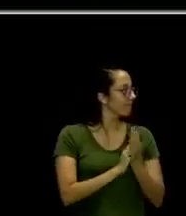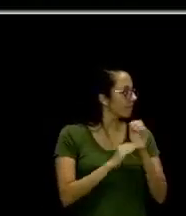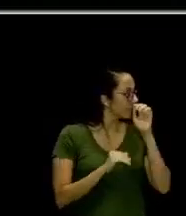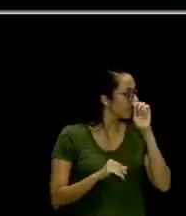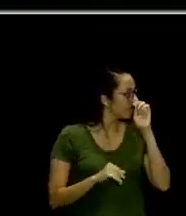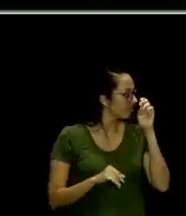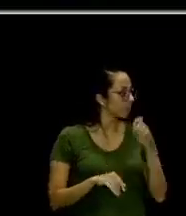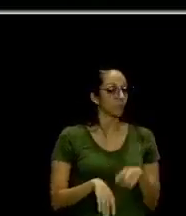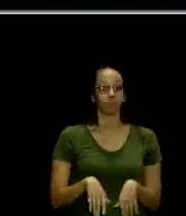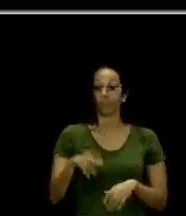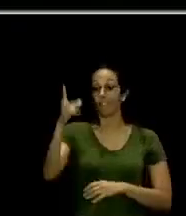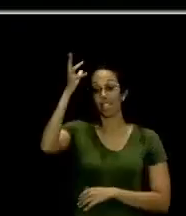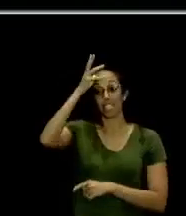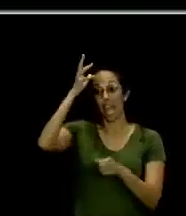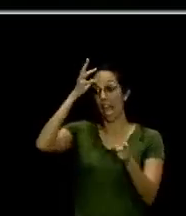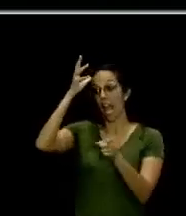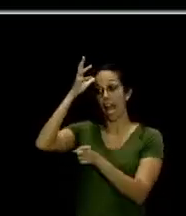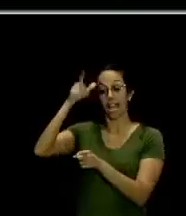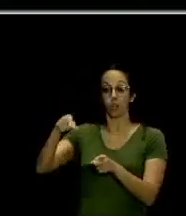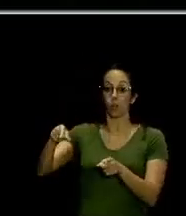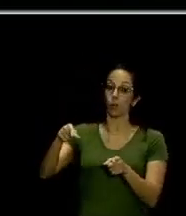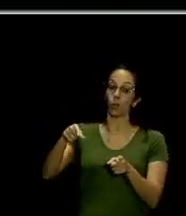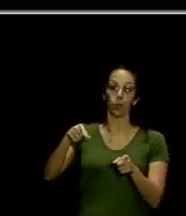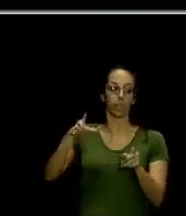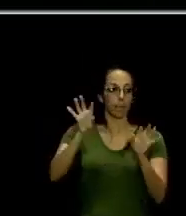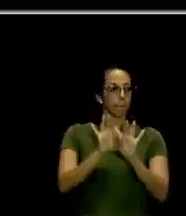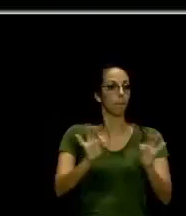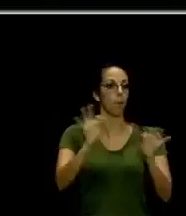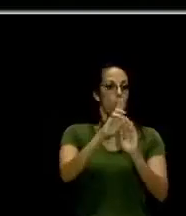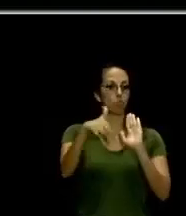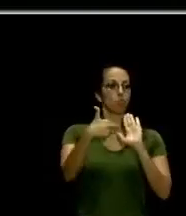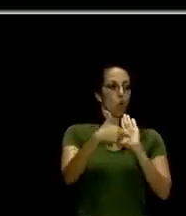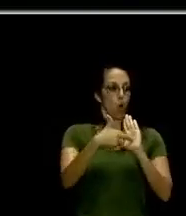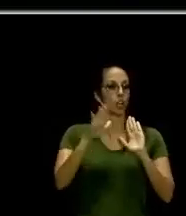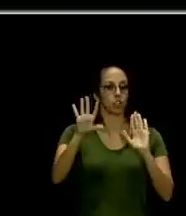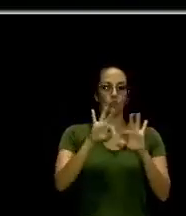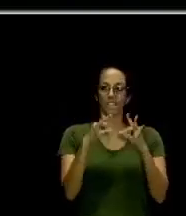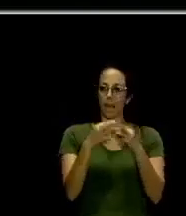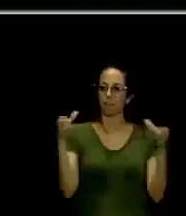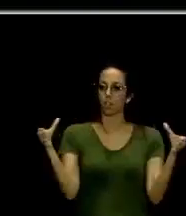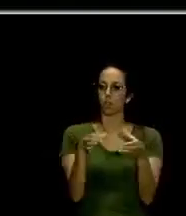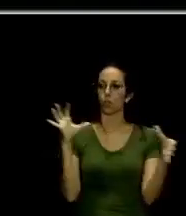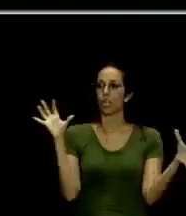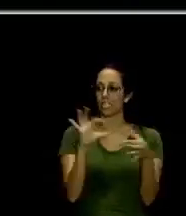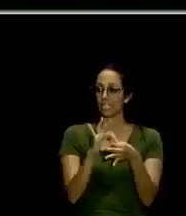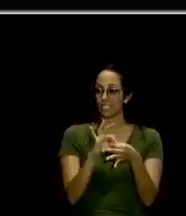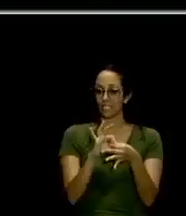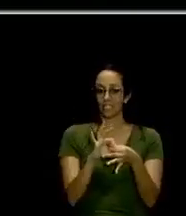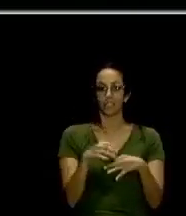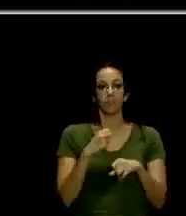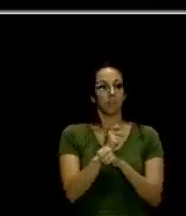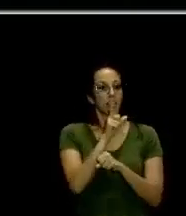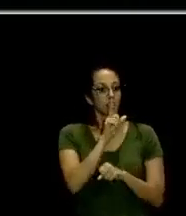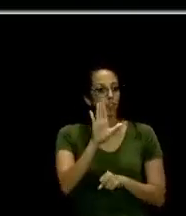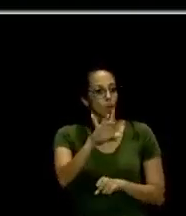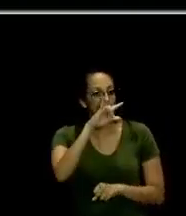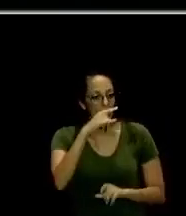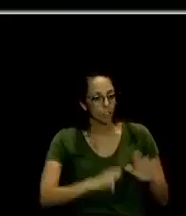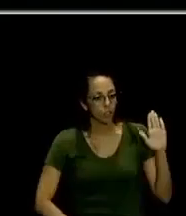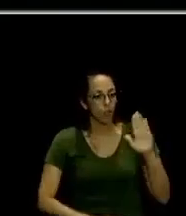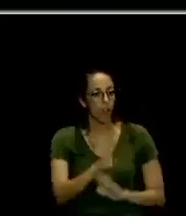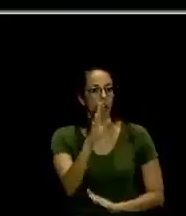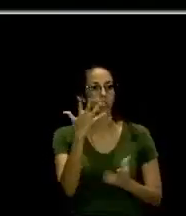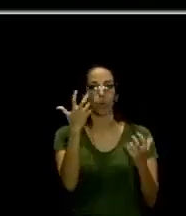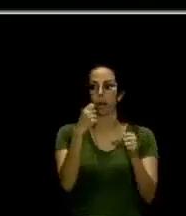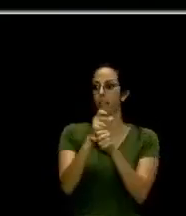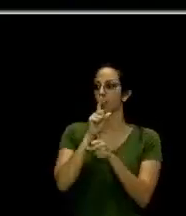You play a critical role in the fabric of your family unit and ensuring that your kids thrive. And so I want you